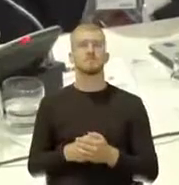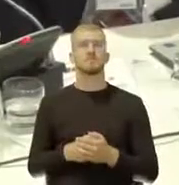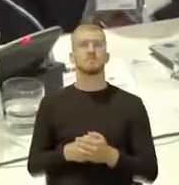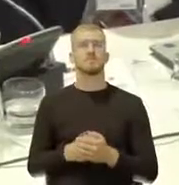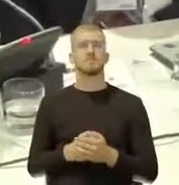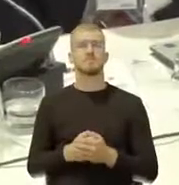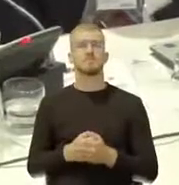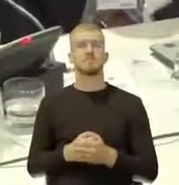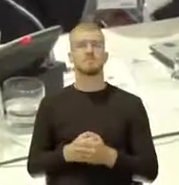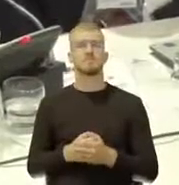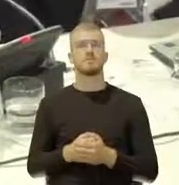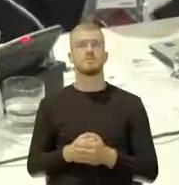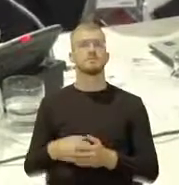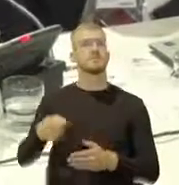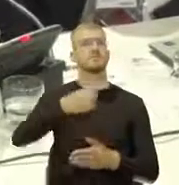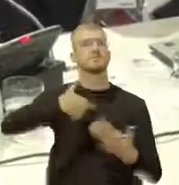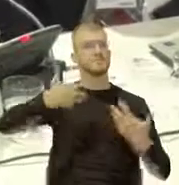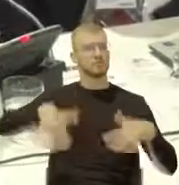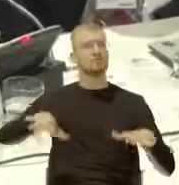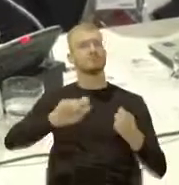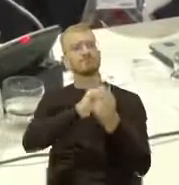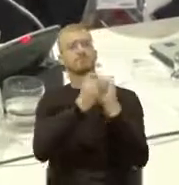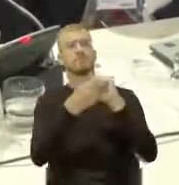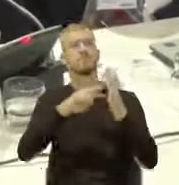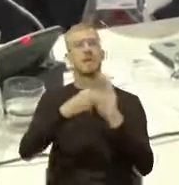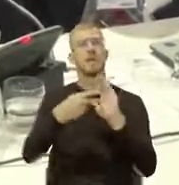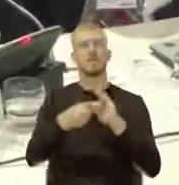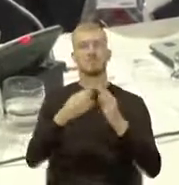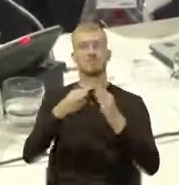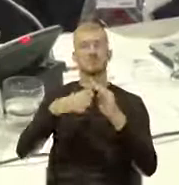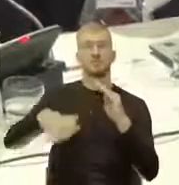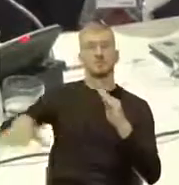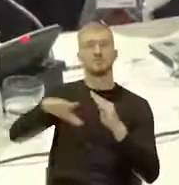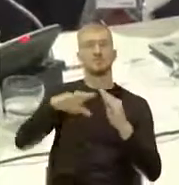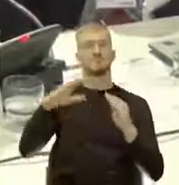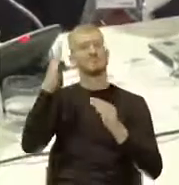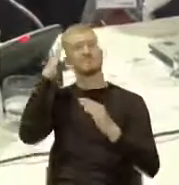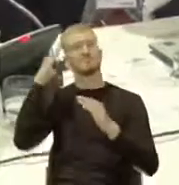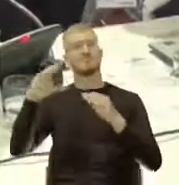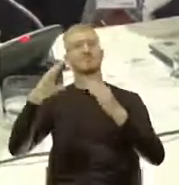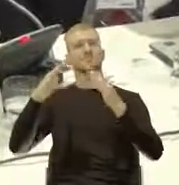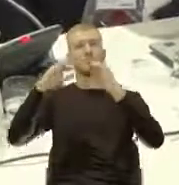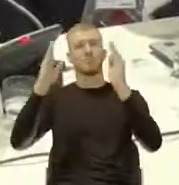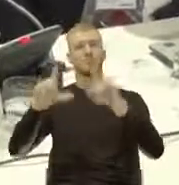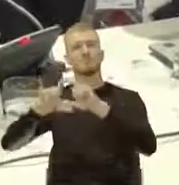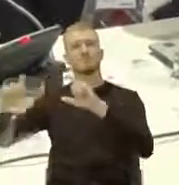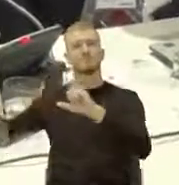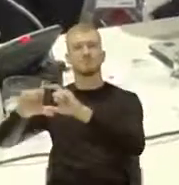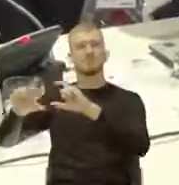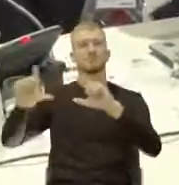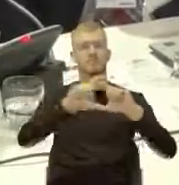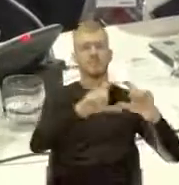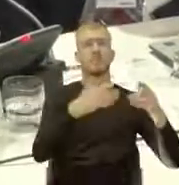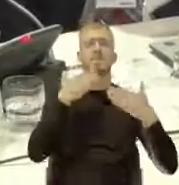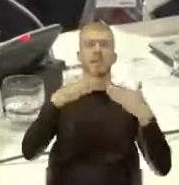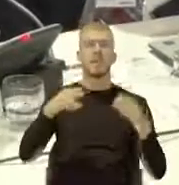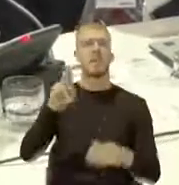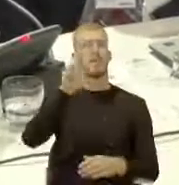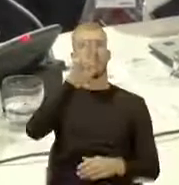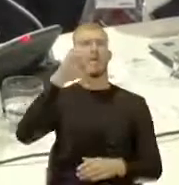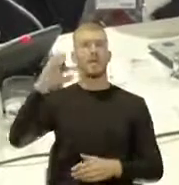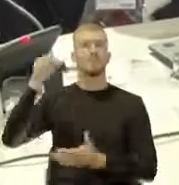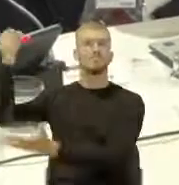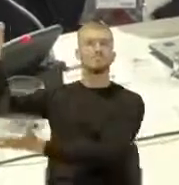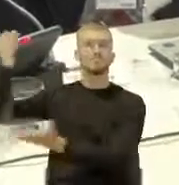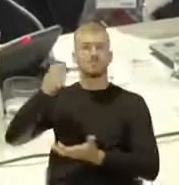We are one of the biggest attraction city of European funds in Romania. And also